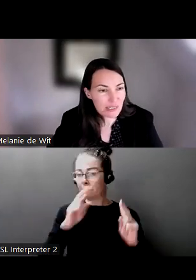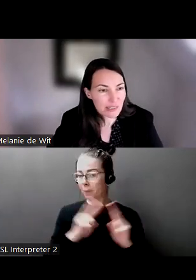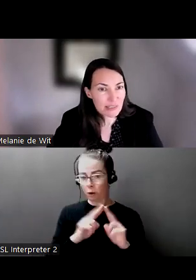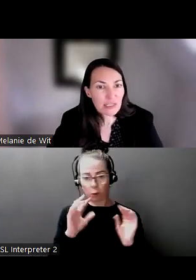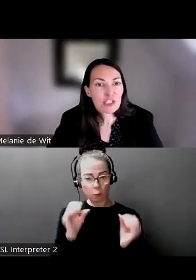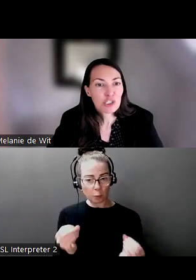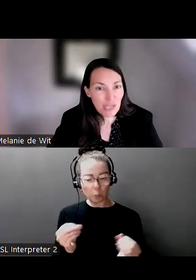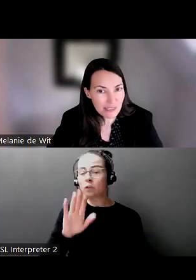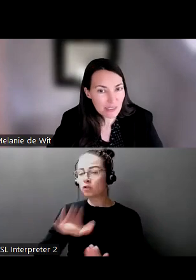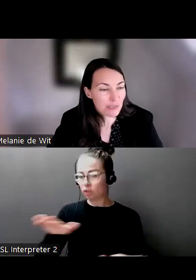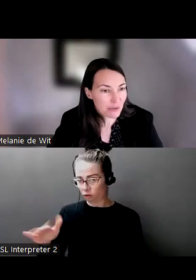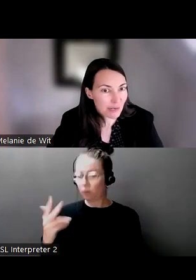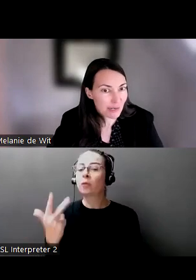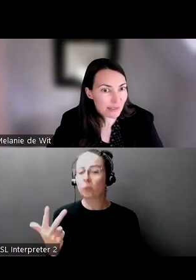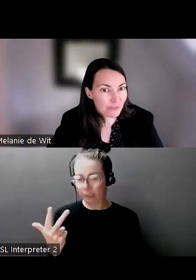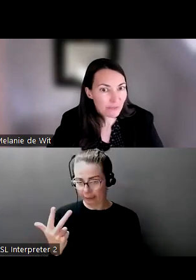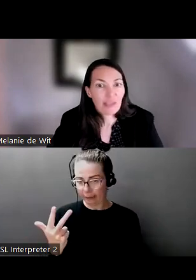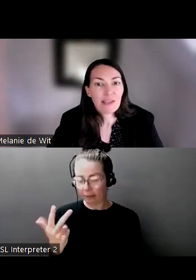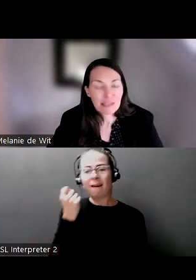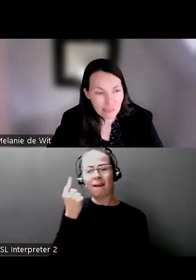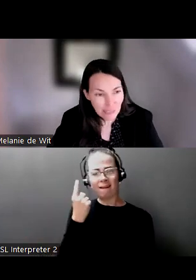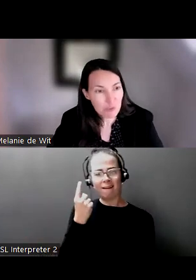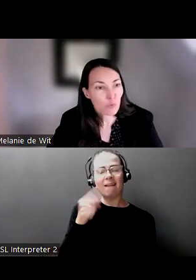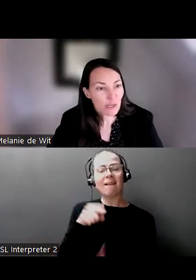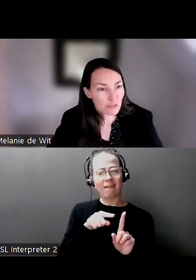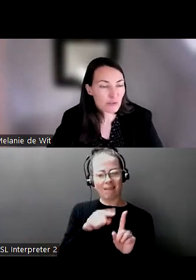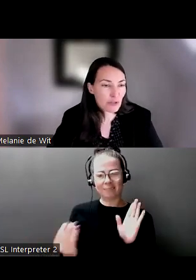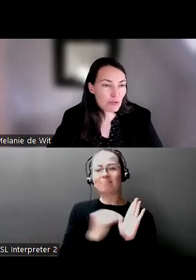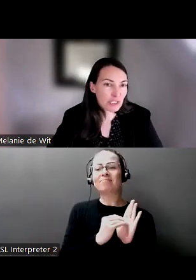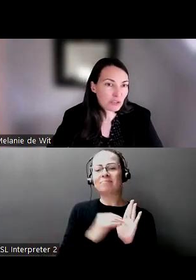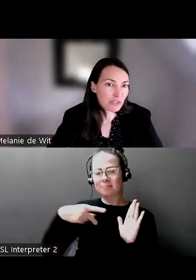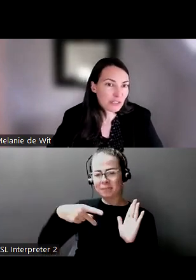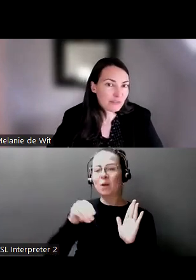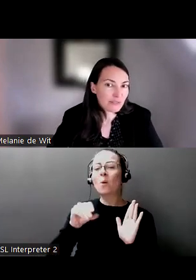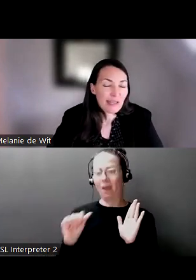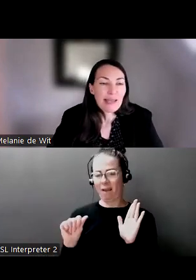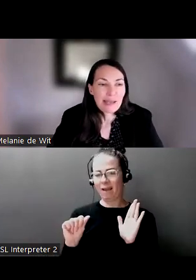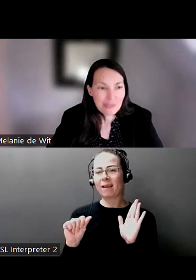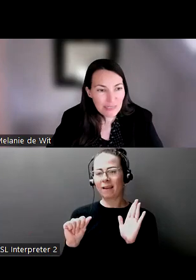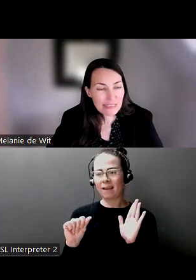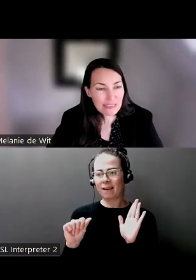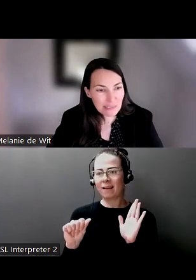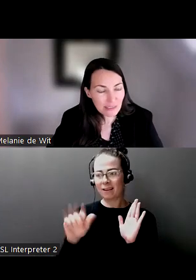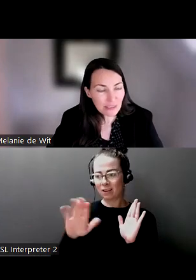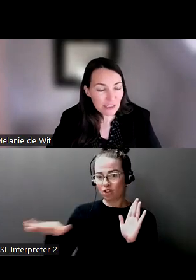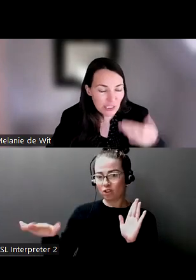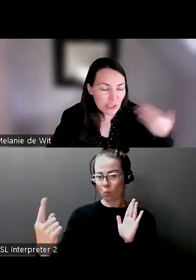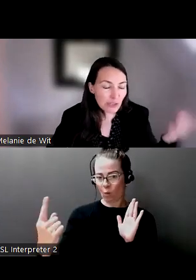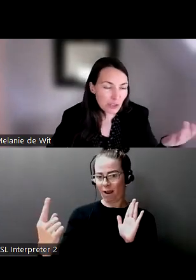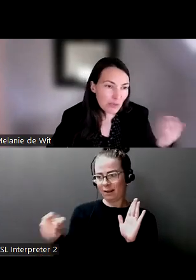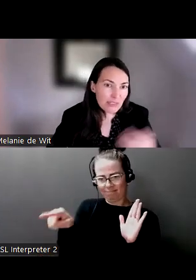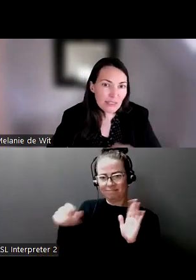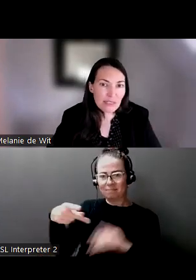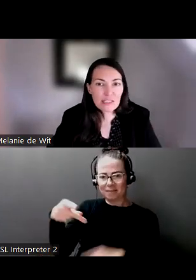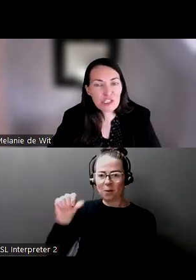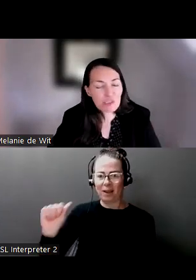3 kids. She has a POA. It names one of those 3 children, and it makes clear, because she's turned